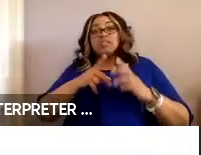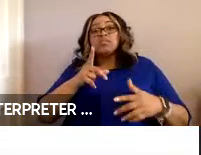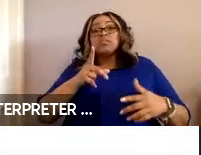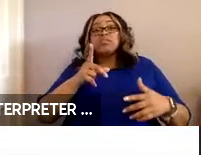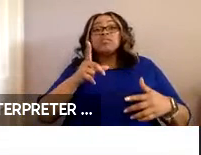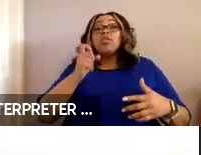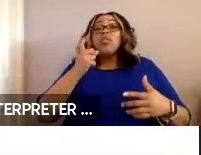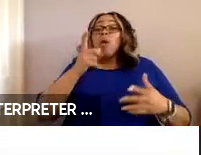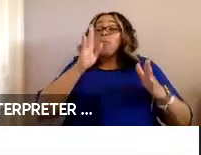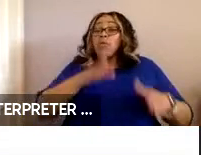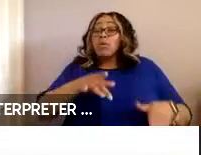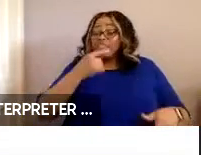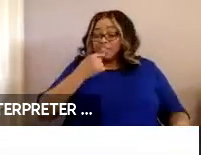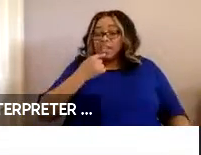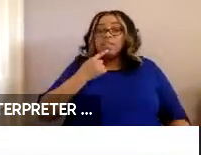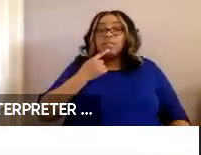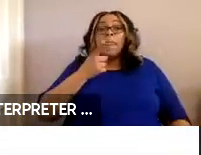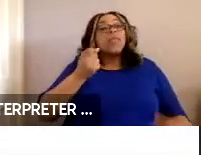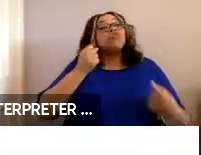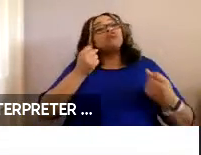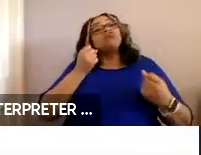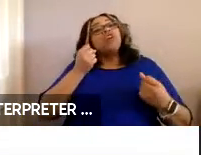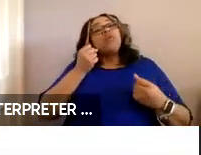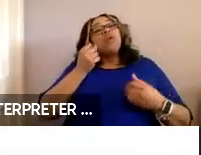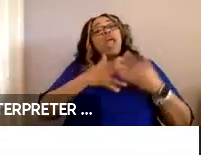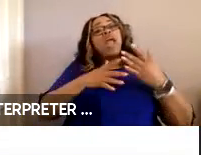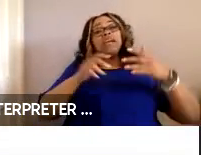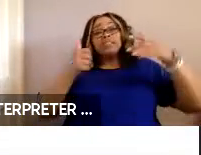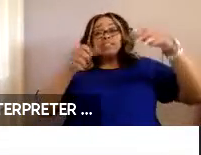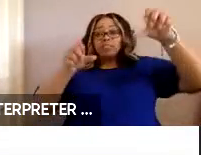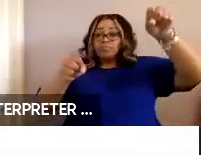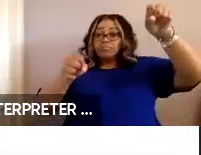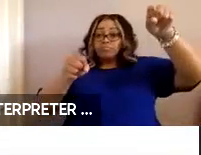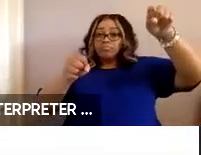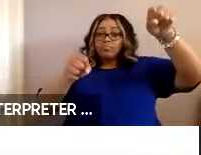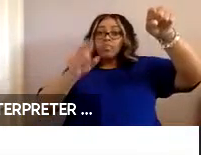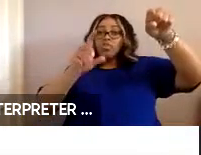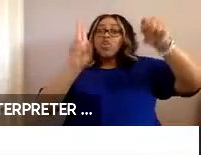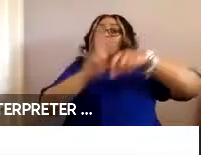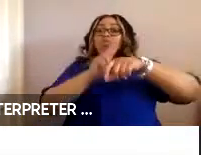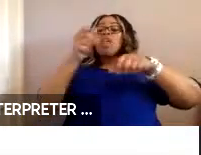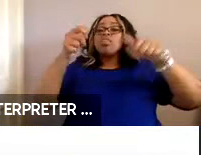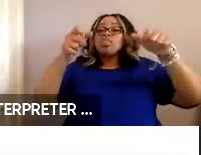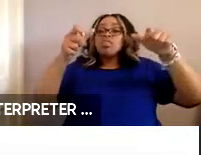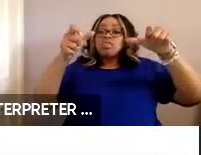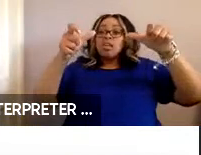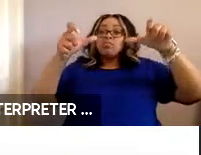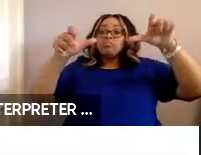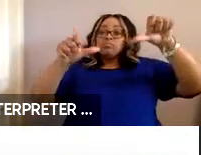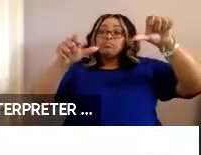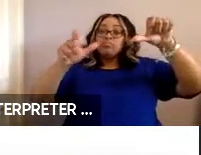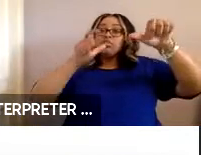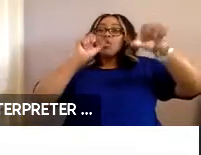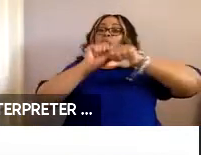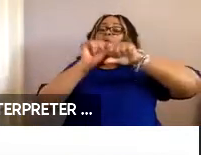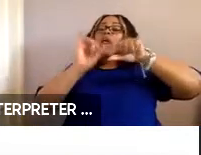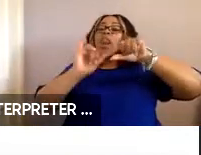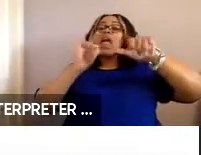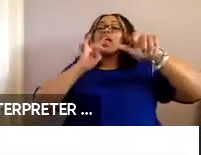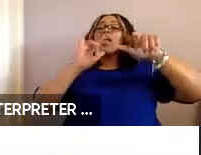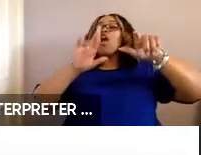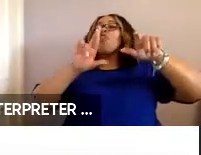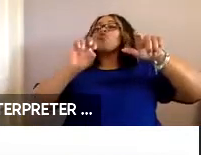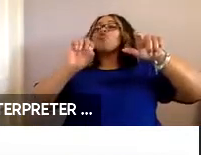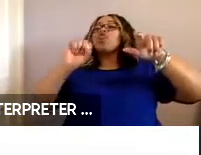one participant says, "As you're driving with your hands at 10 and 2, you can use your thumbs. So it'll work kind of like a